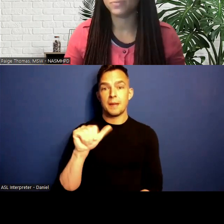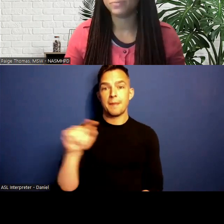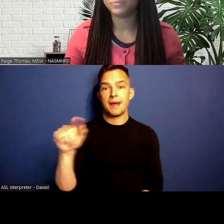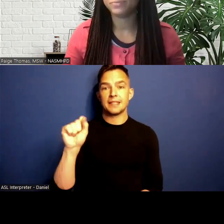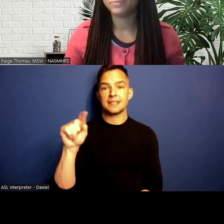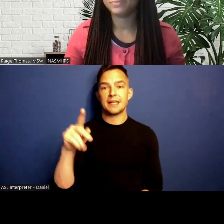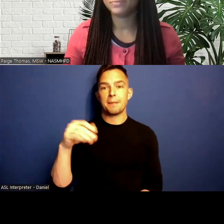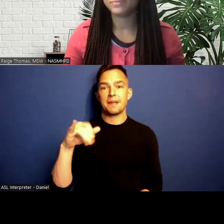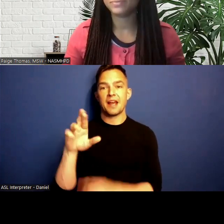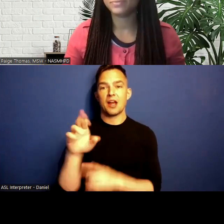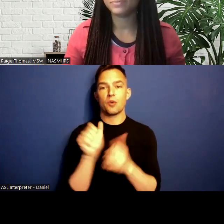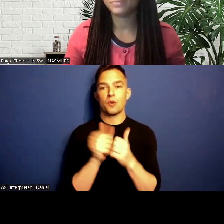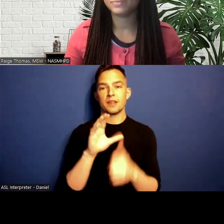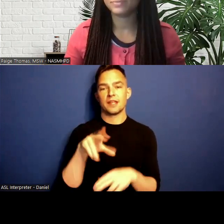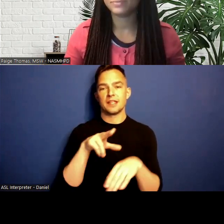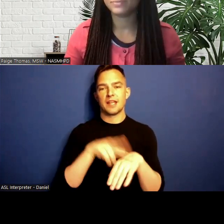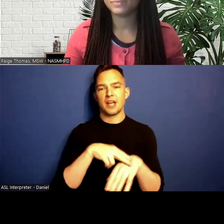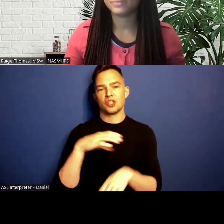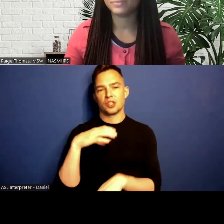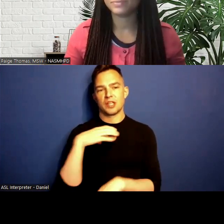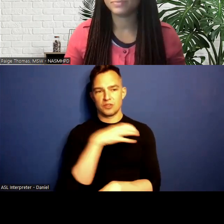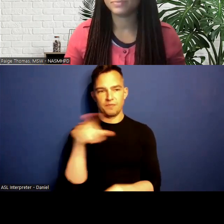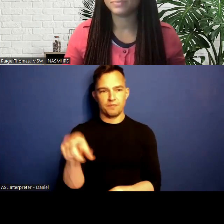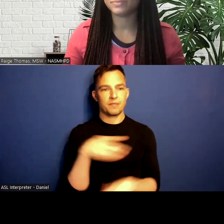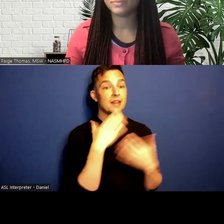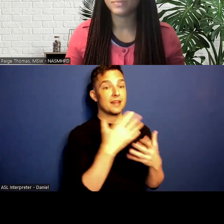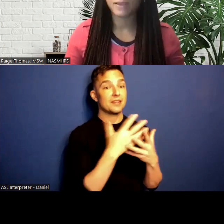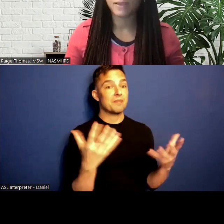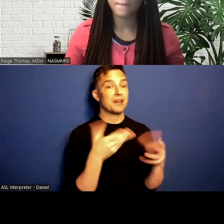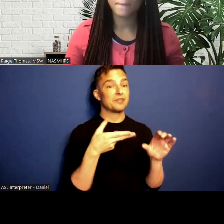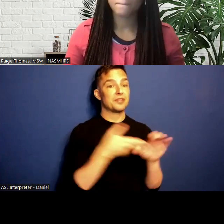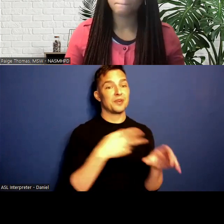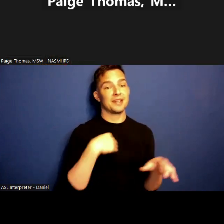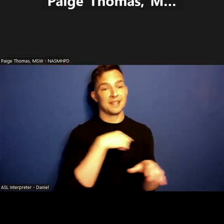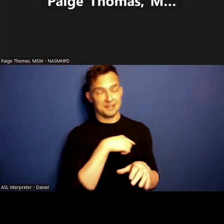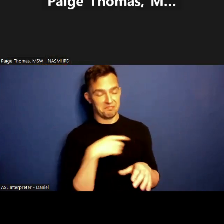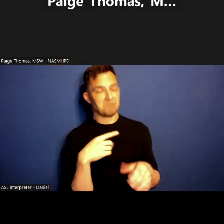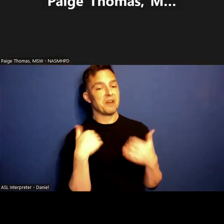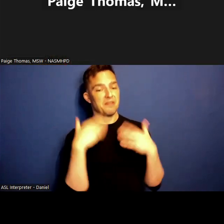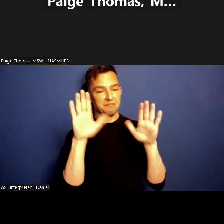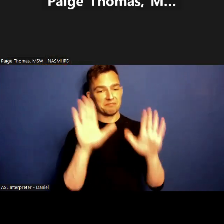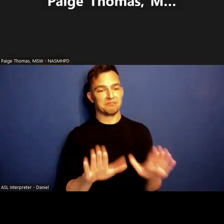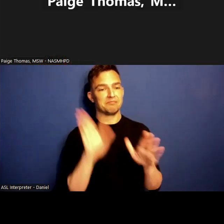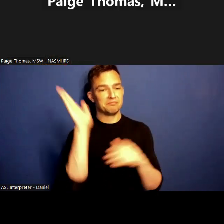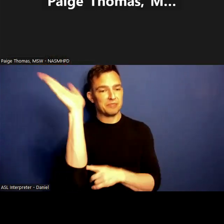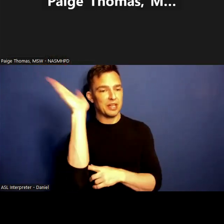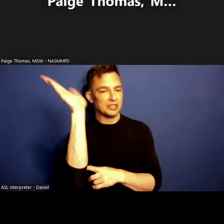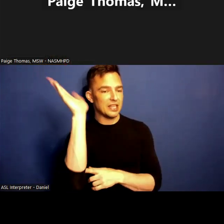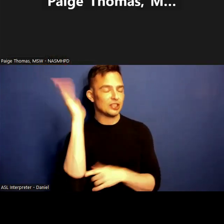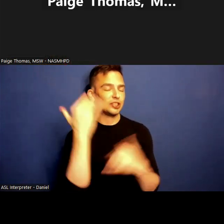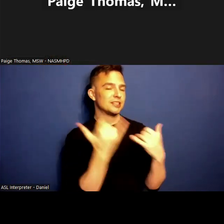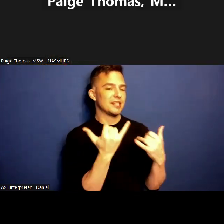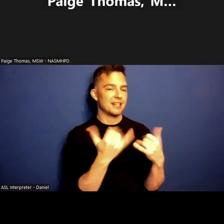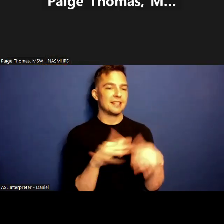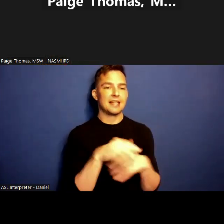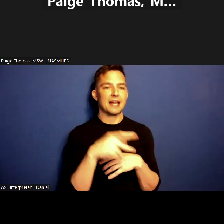Council. Yes, hi everyone. Thank you so much for joining us. We have a fantastic presentation today. Like